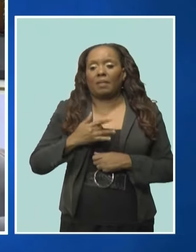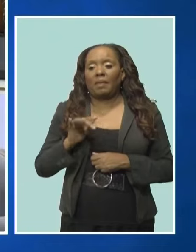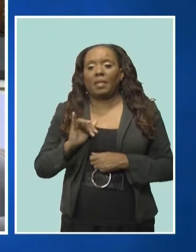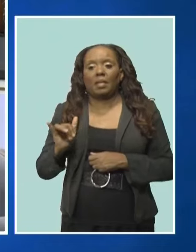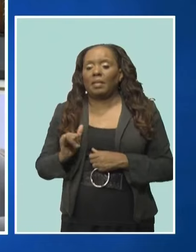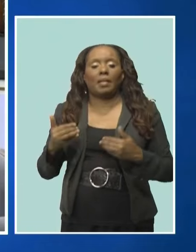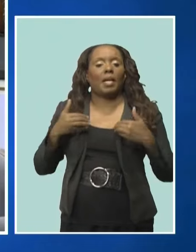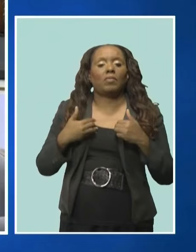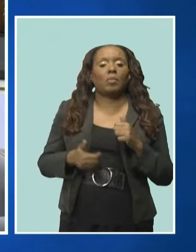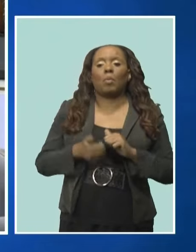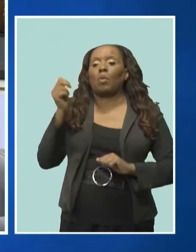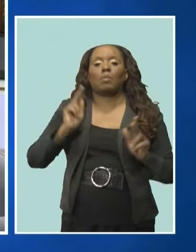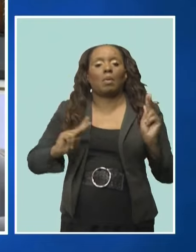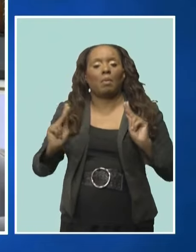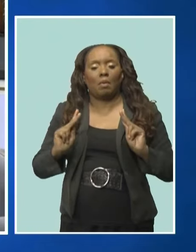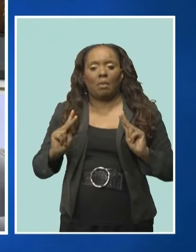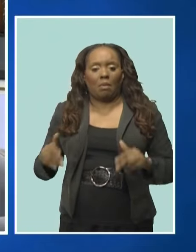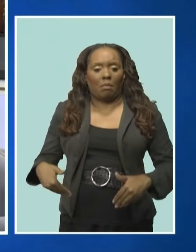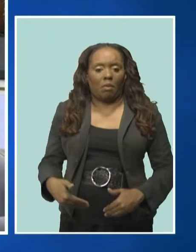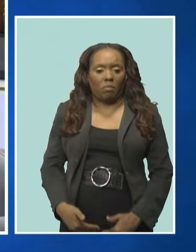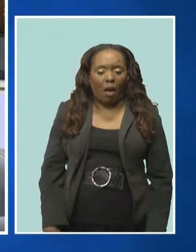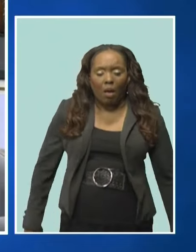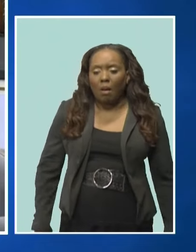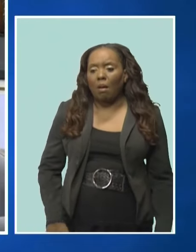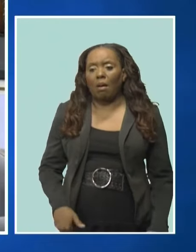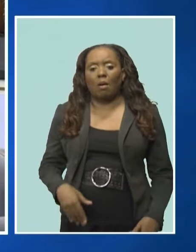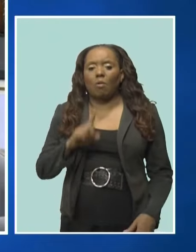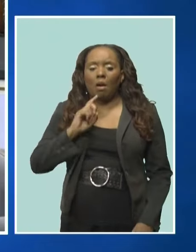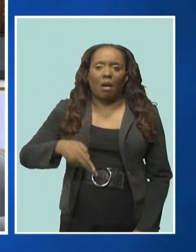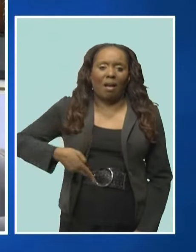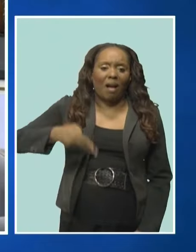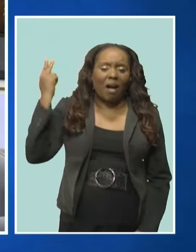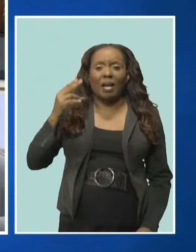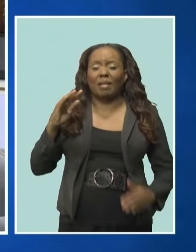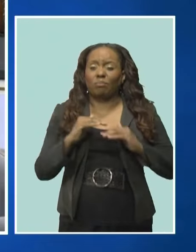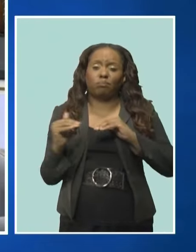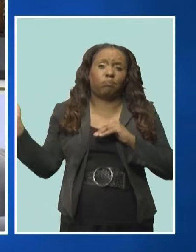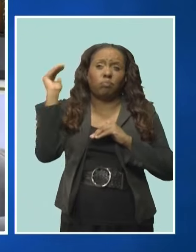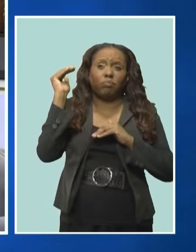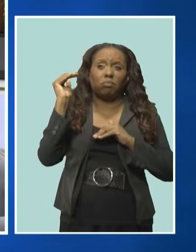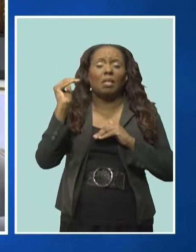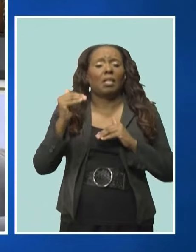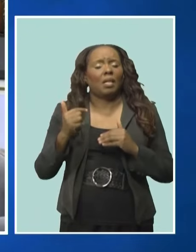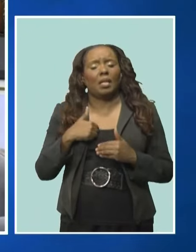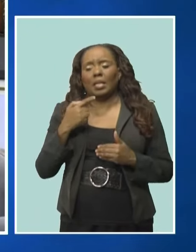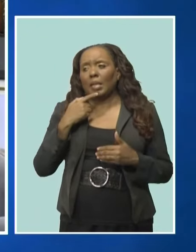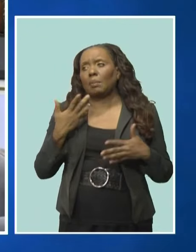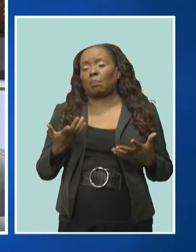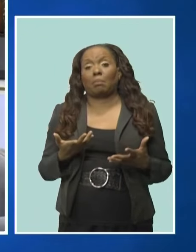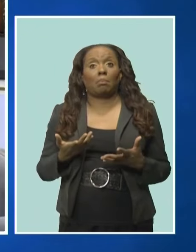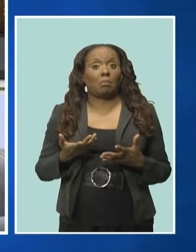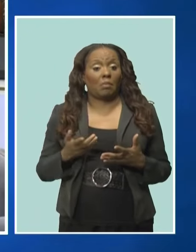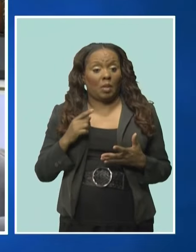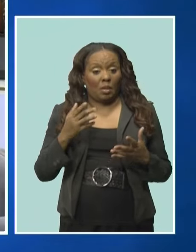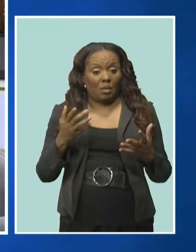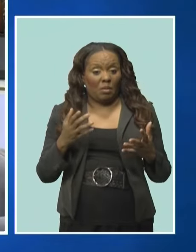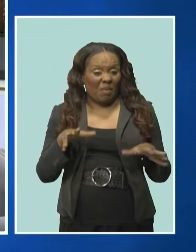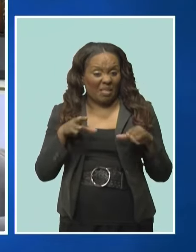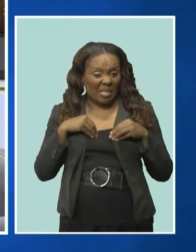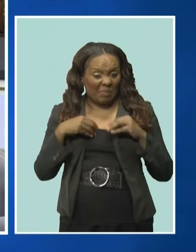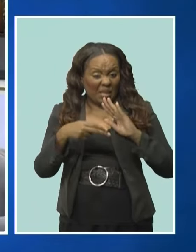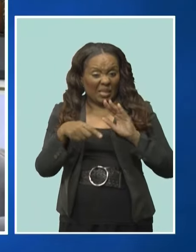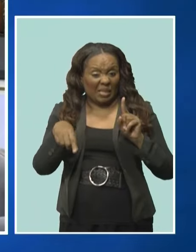that's because their amputation rates are high. And my reality is, okay, if you want to accept that as a